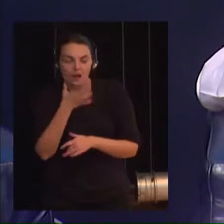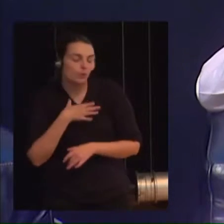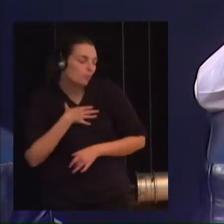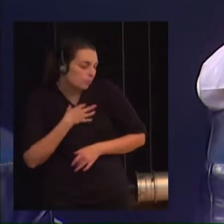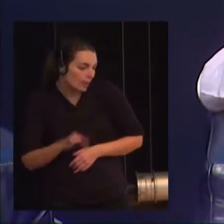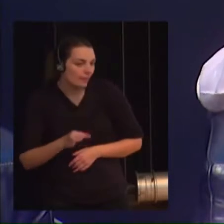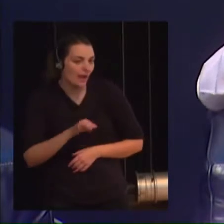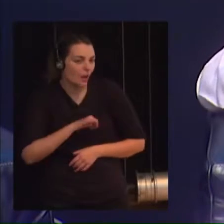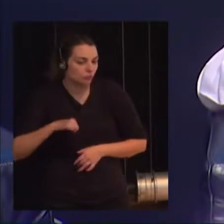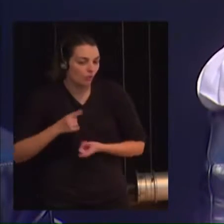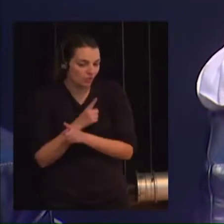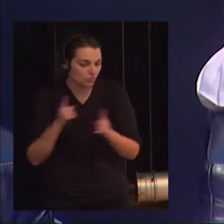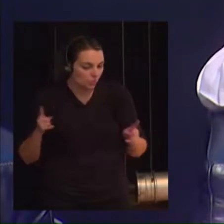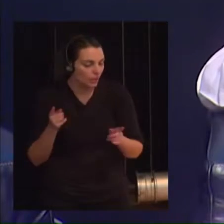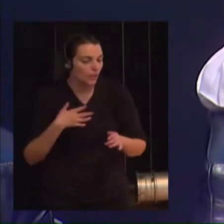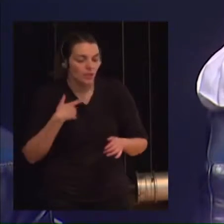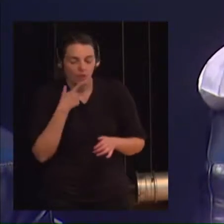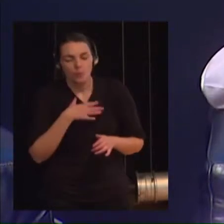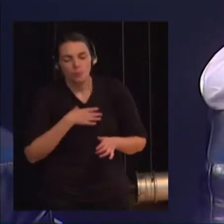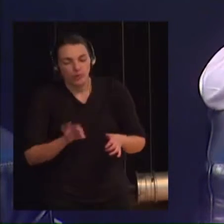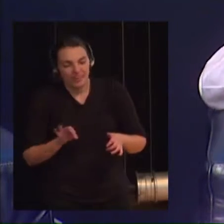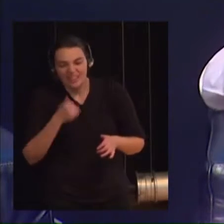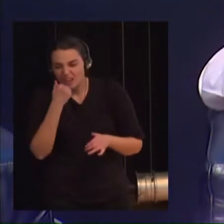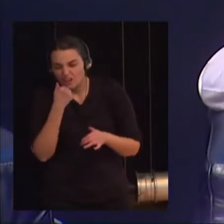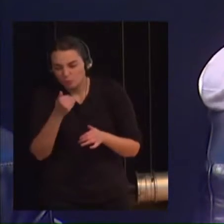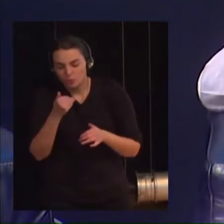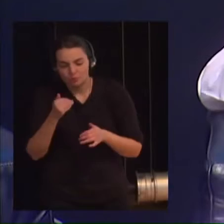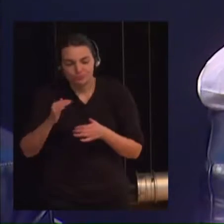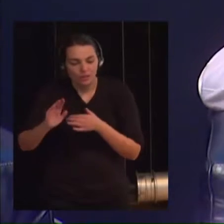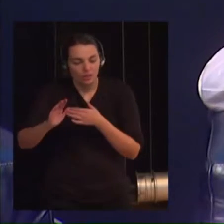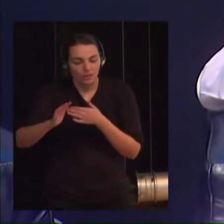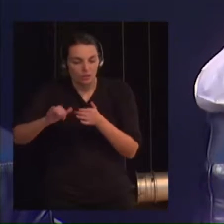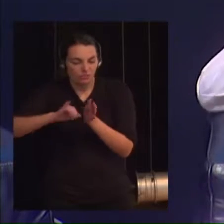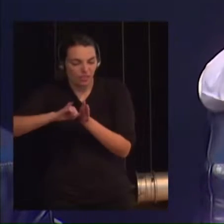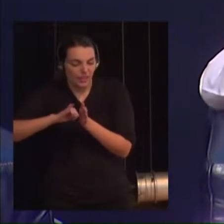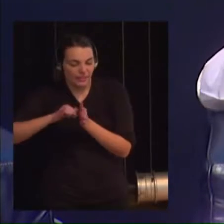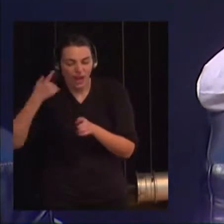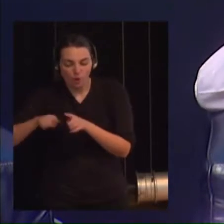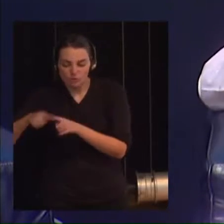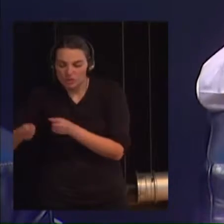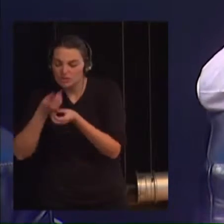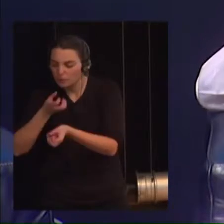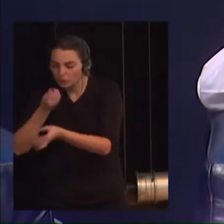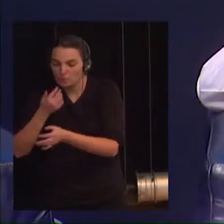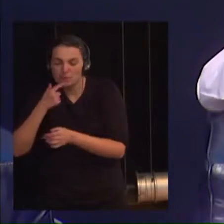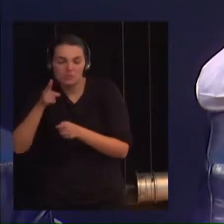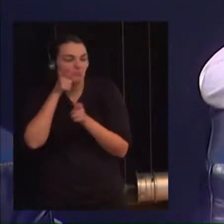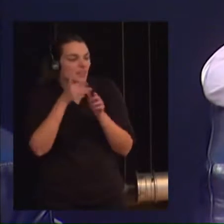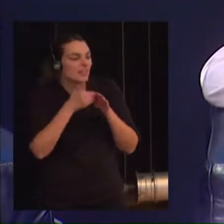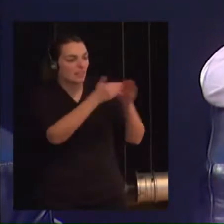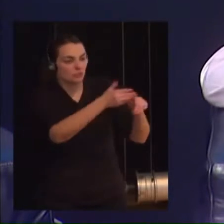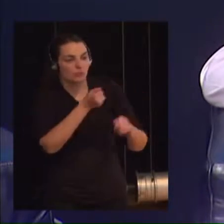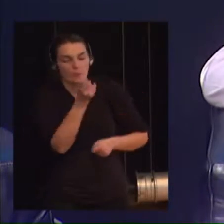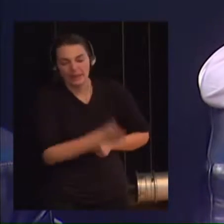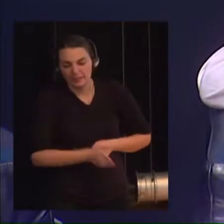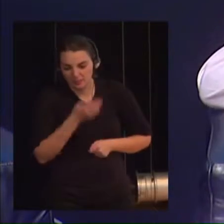of editorial and journalistic inquiry if there have to be conversations about with funding